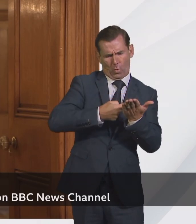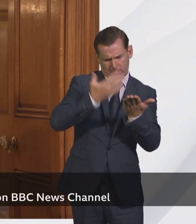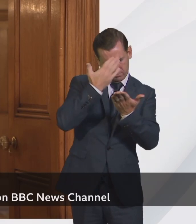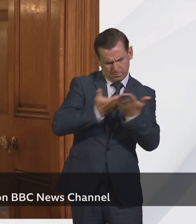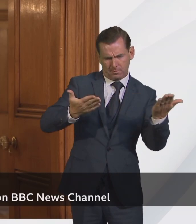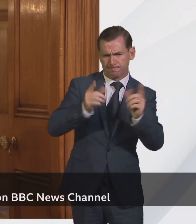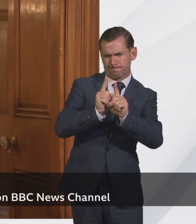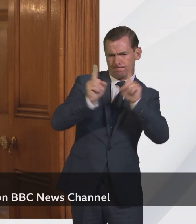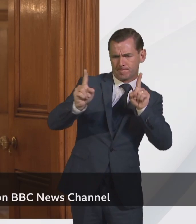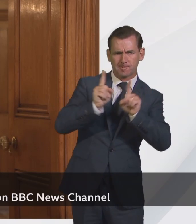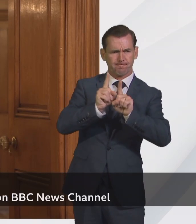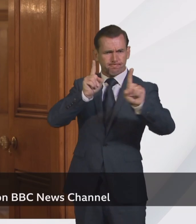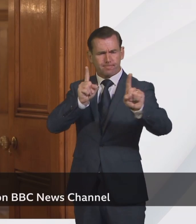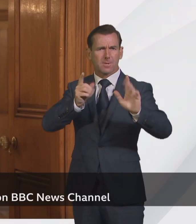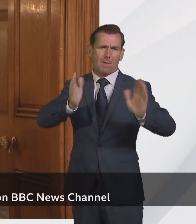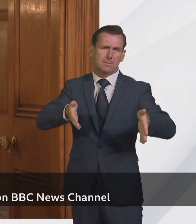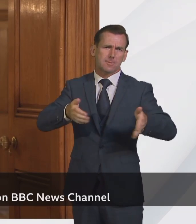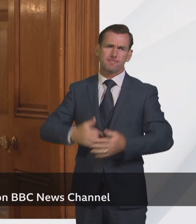we've already set out.